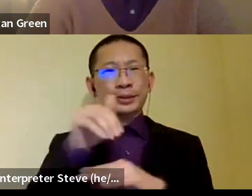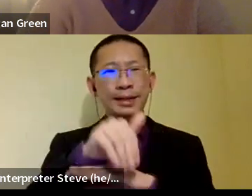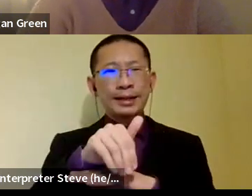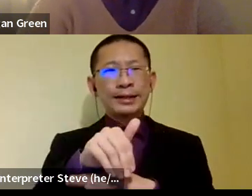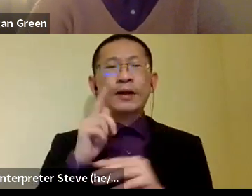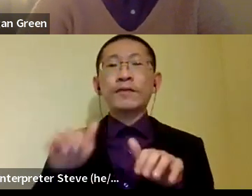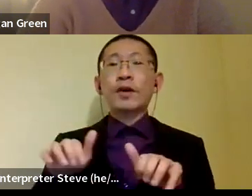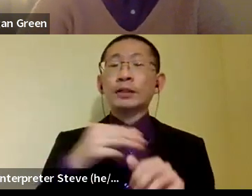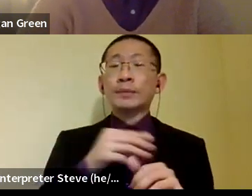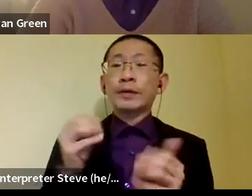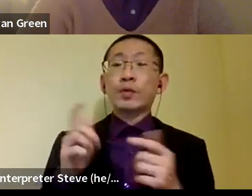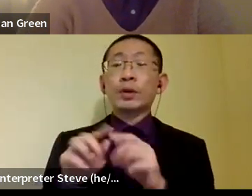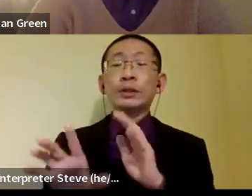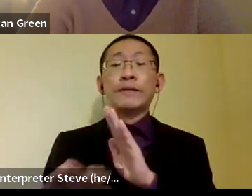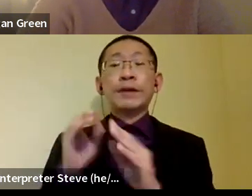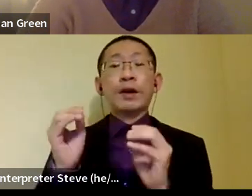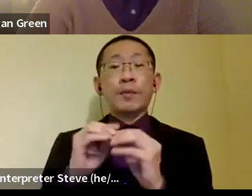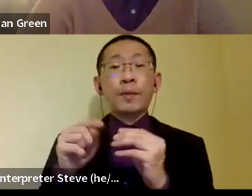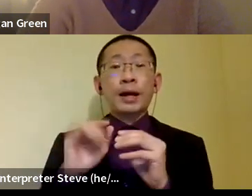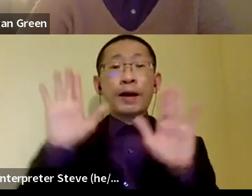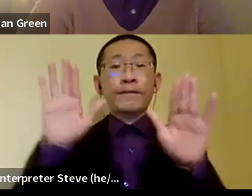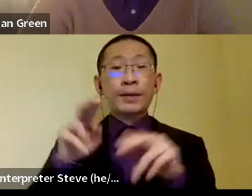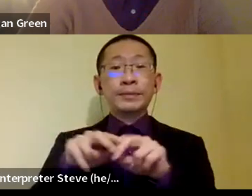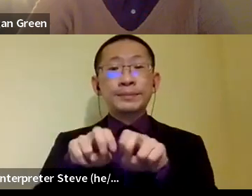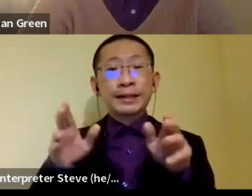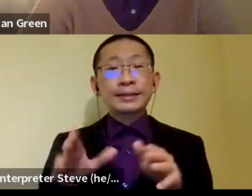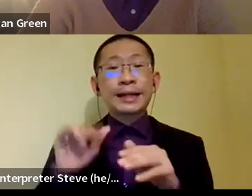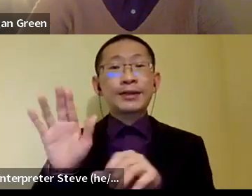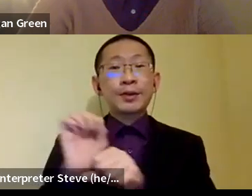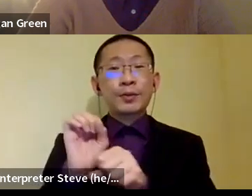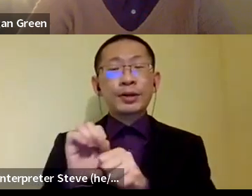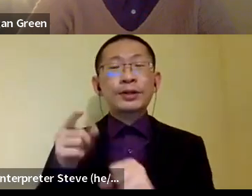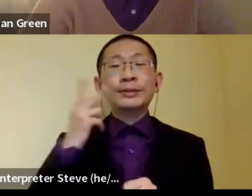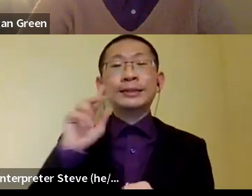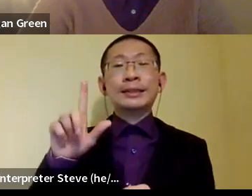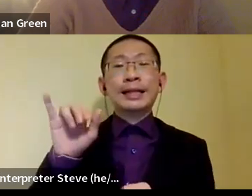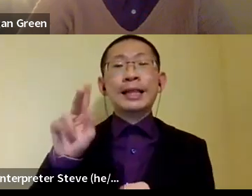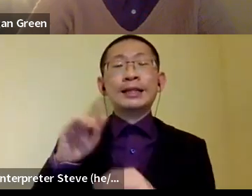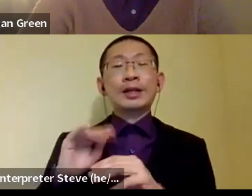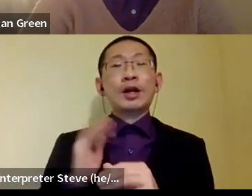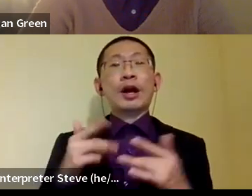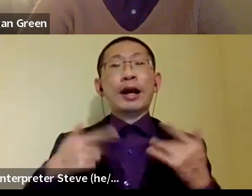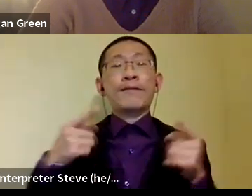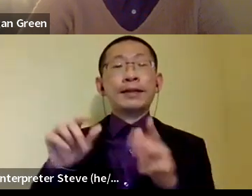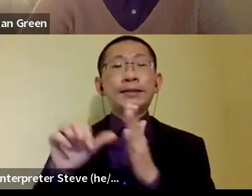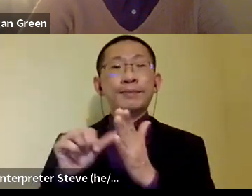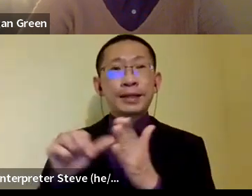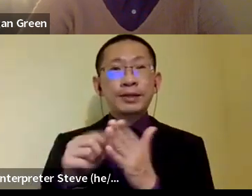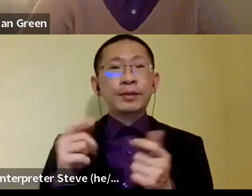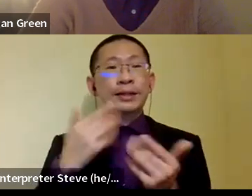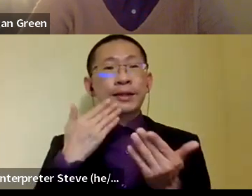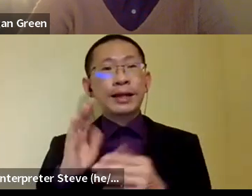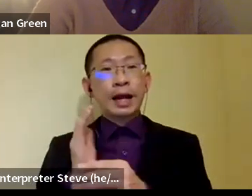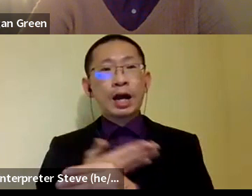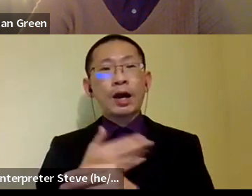For audience members, if you want to find out more about our fabulous panelists and their work, all of their links are on our event page. I want to thank our